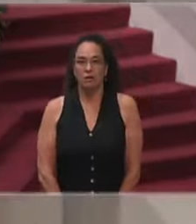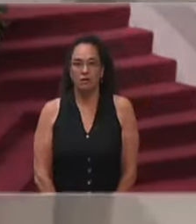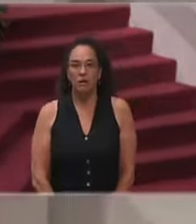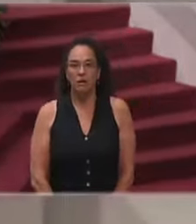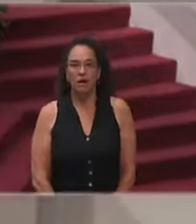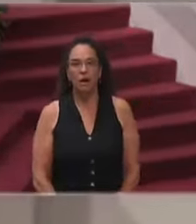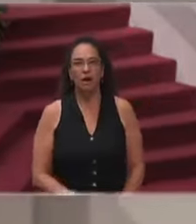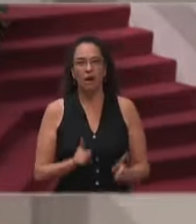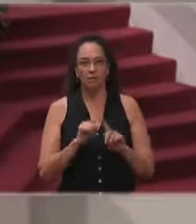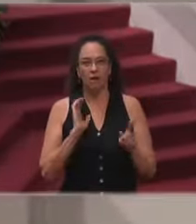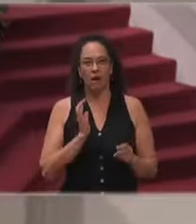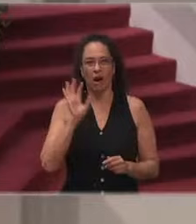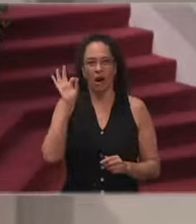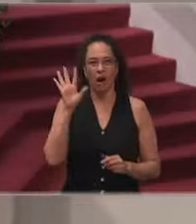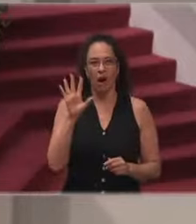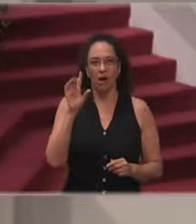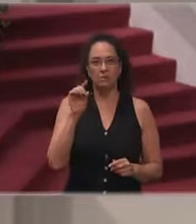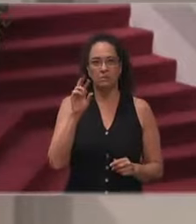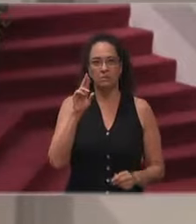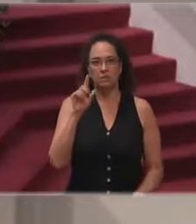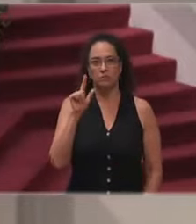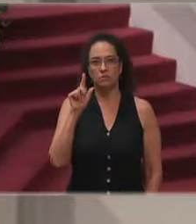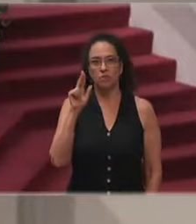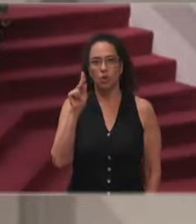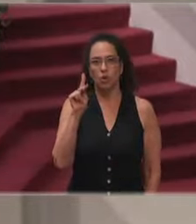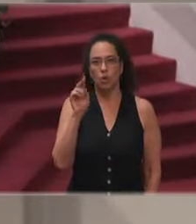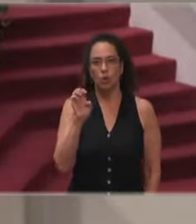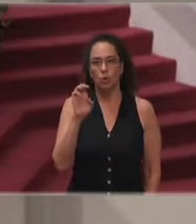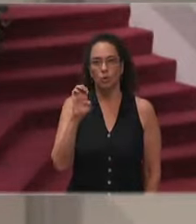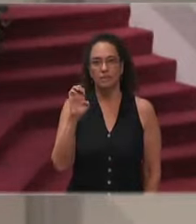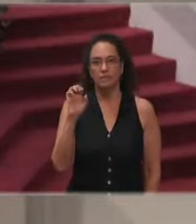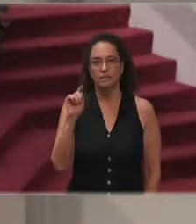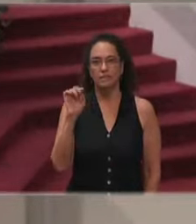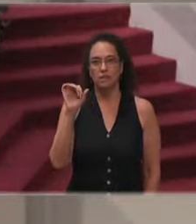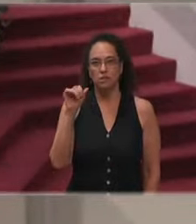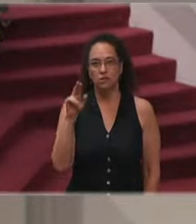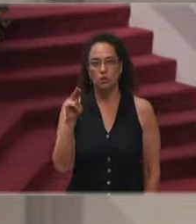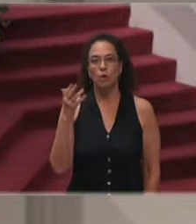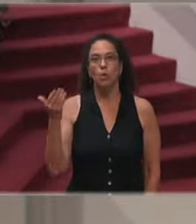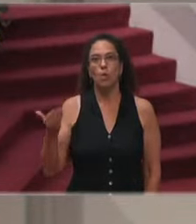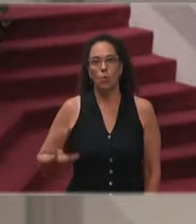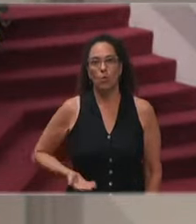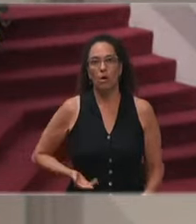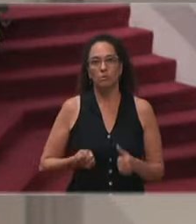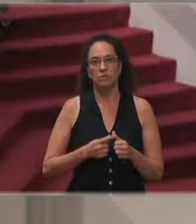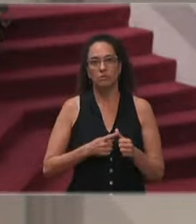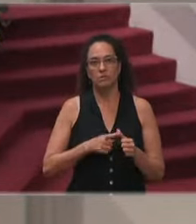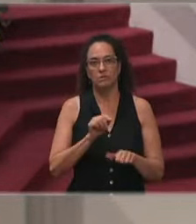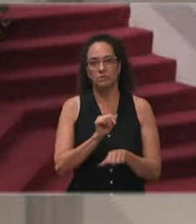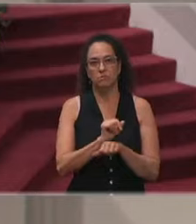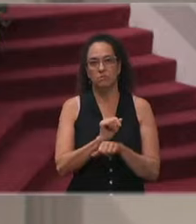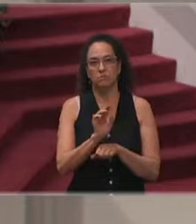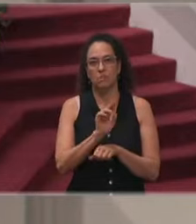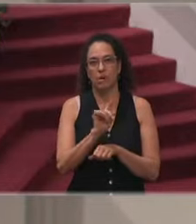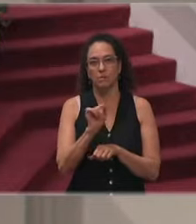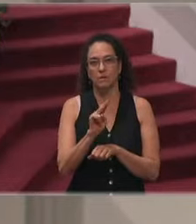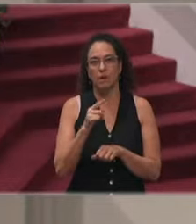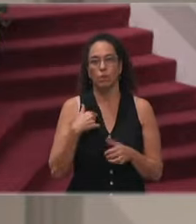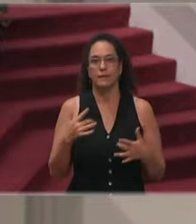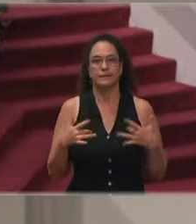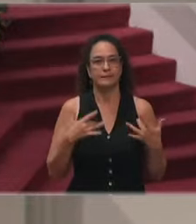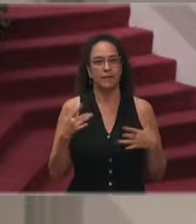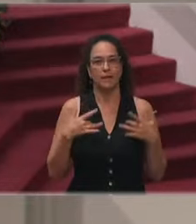On behalf of our pastor, Dr. Luke E. Torian, and our congregation, welcome to First Mount Zion. We're delighted you chose to worship